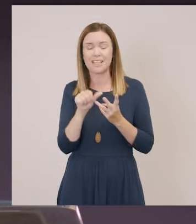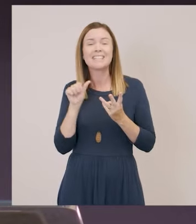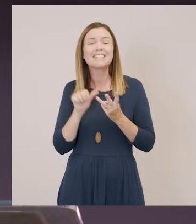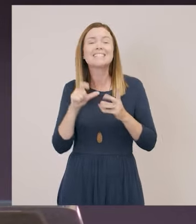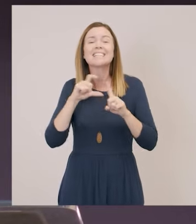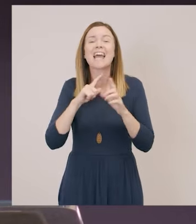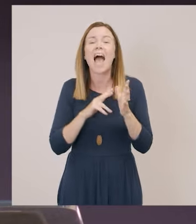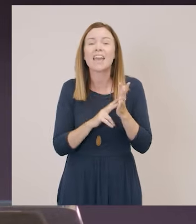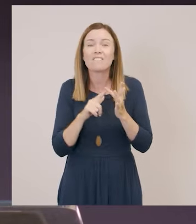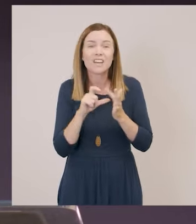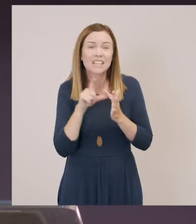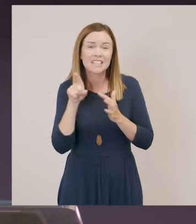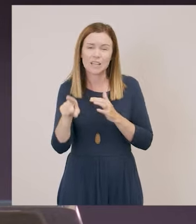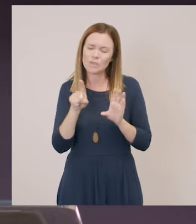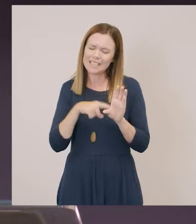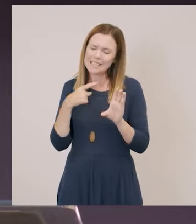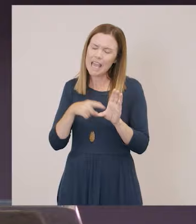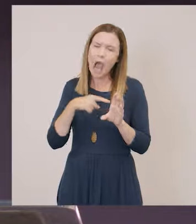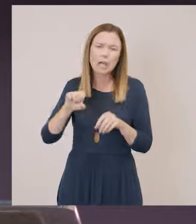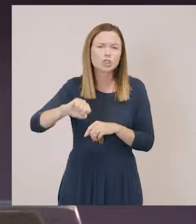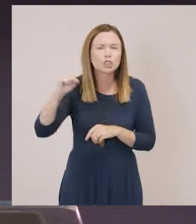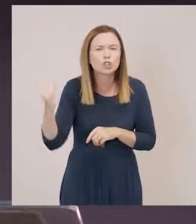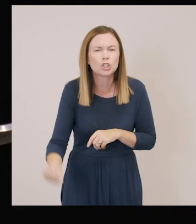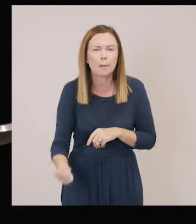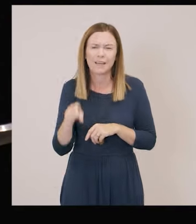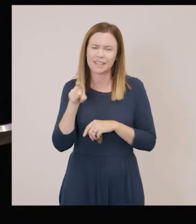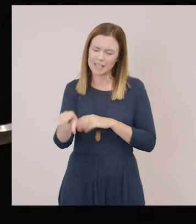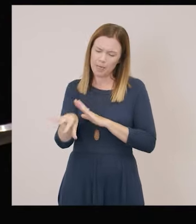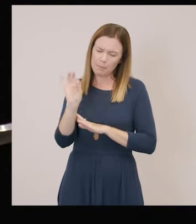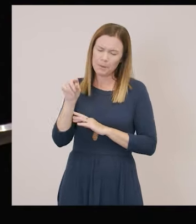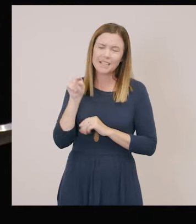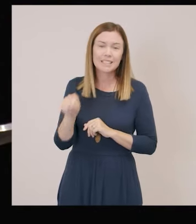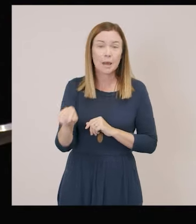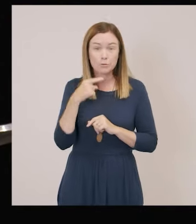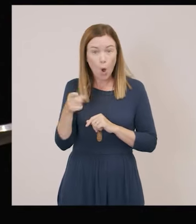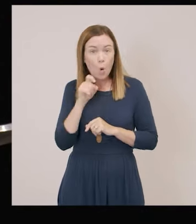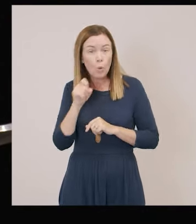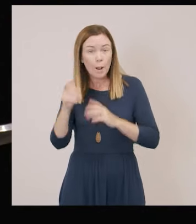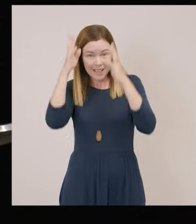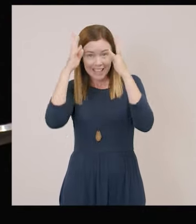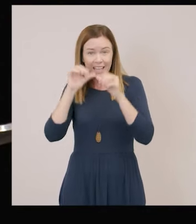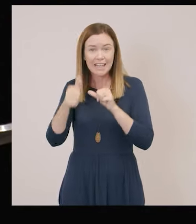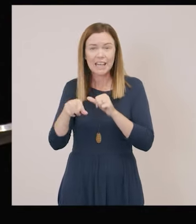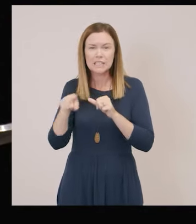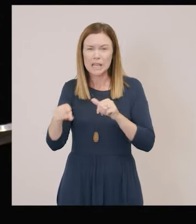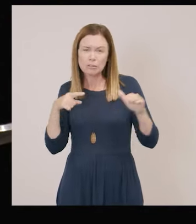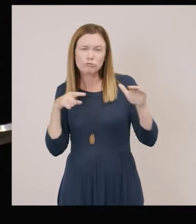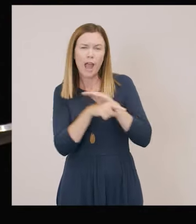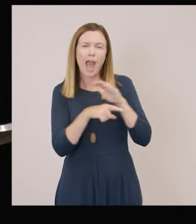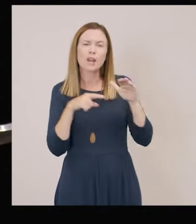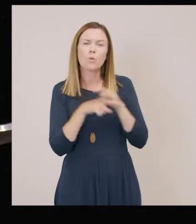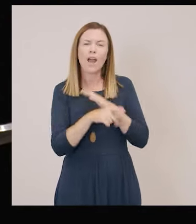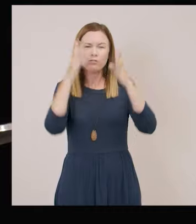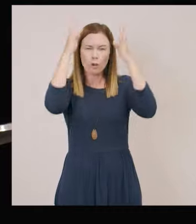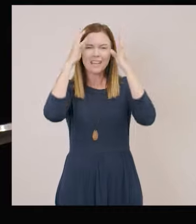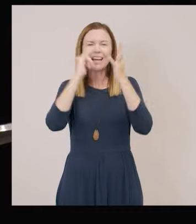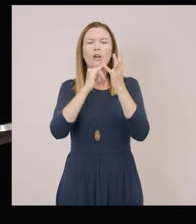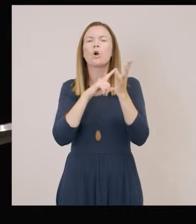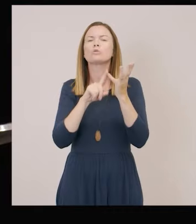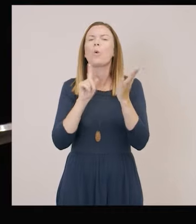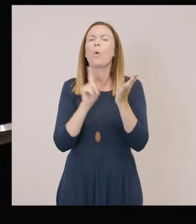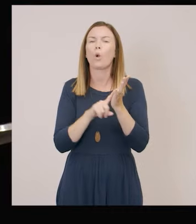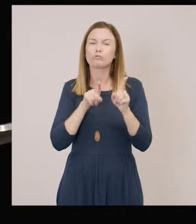was handpicked as a young shepherd. He was told he was going to be the next king, and then he spent all those years running away from King Saul, who was trying to